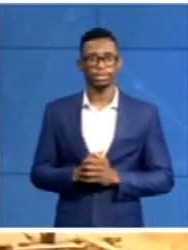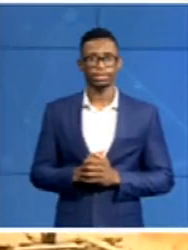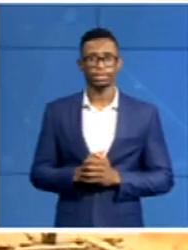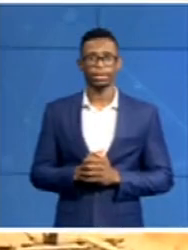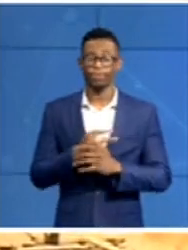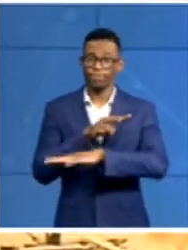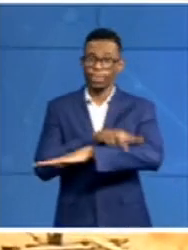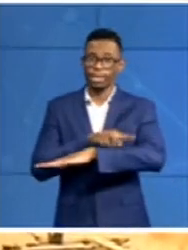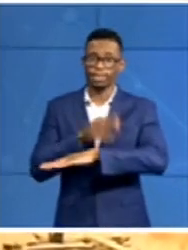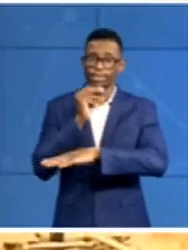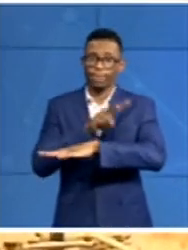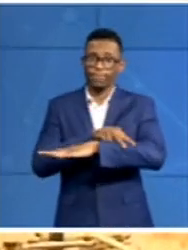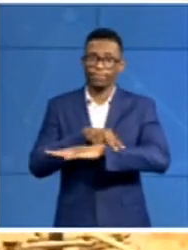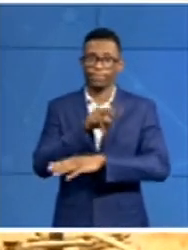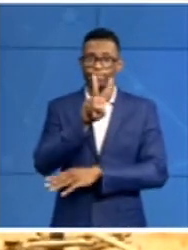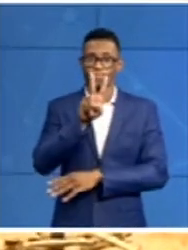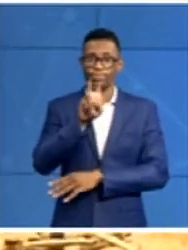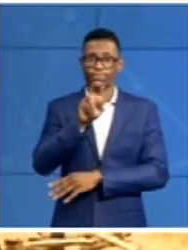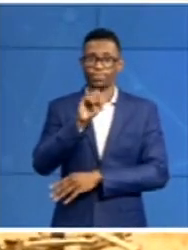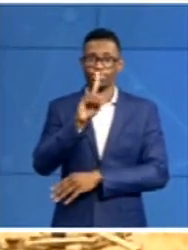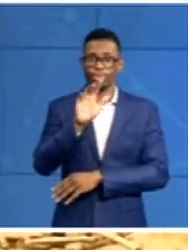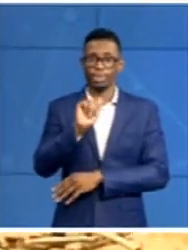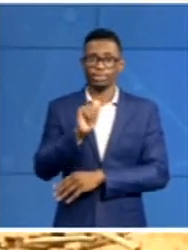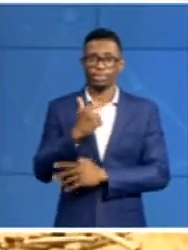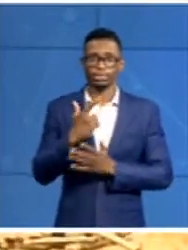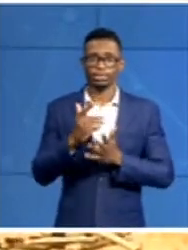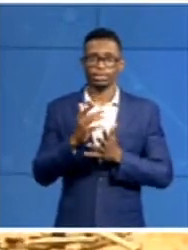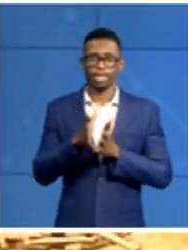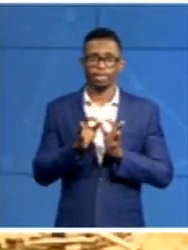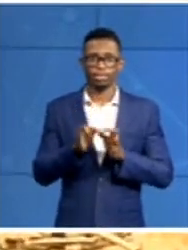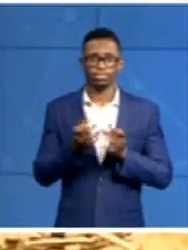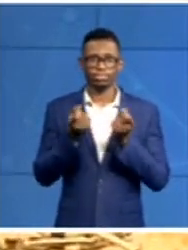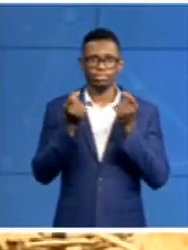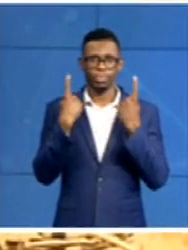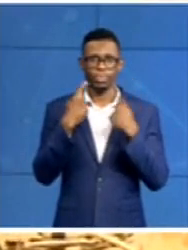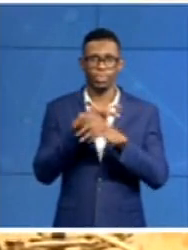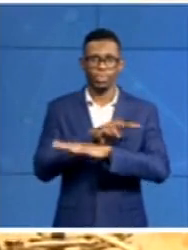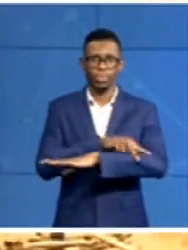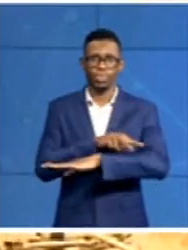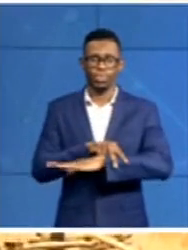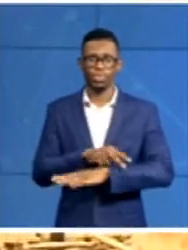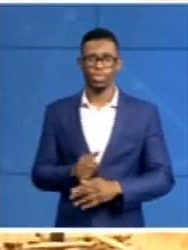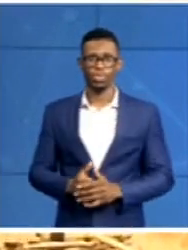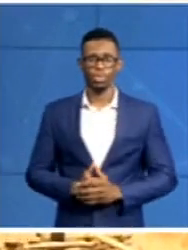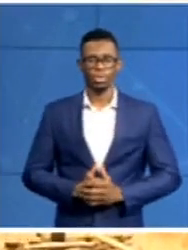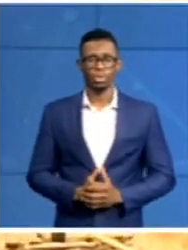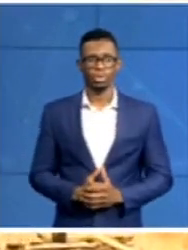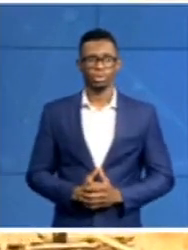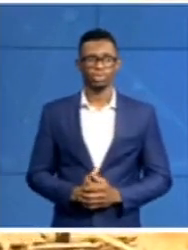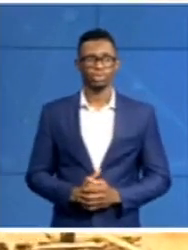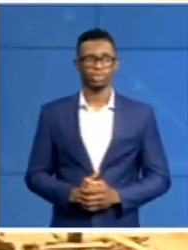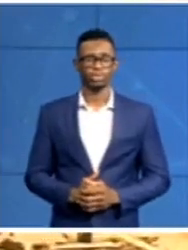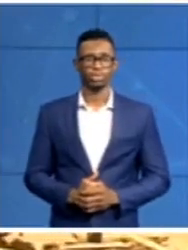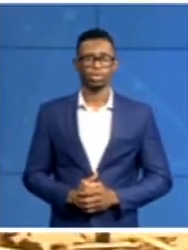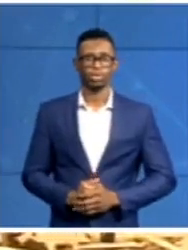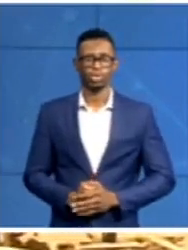uchiloni ndiri na vafunzi ti ndichingamanda ndichirewa handipastor community service ndiri vongida vanyitela toilet nasina petrol jenda